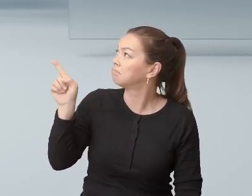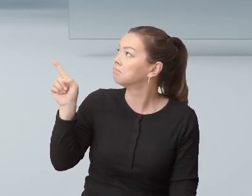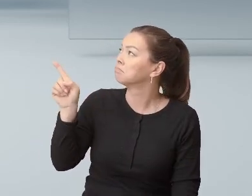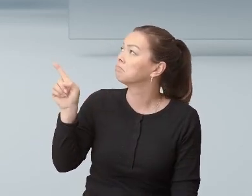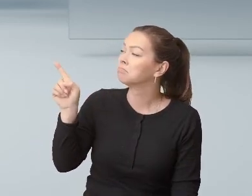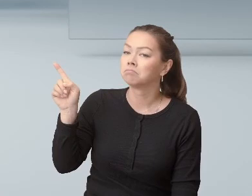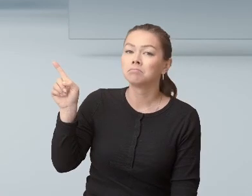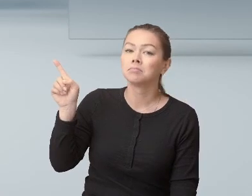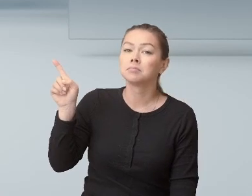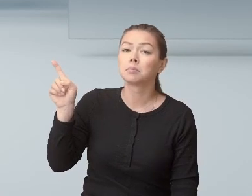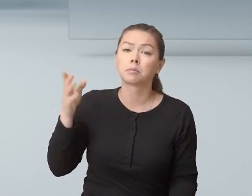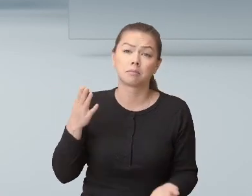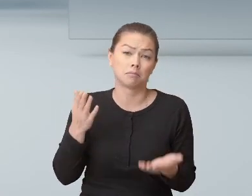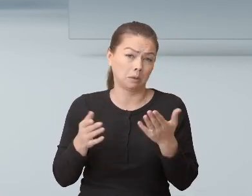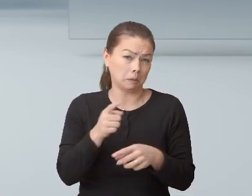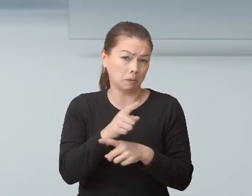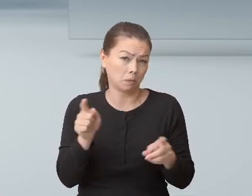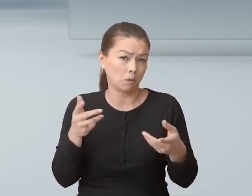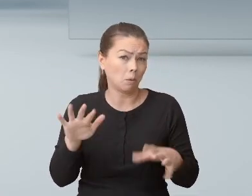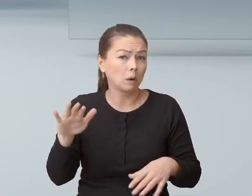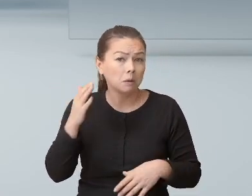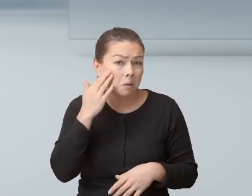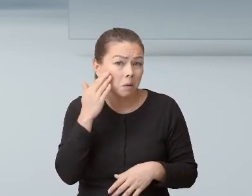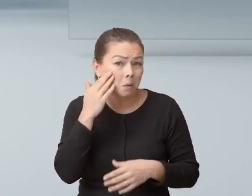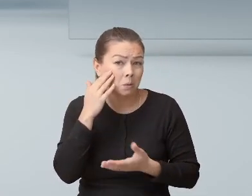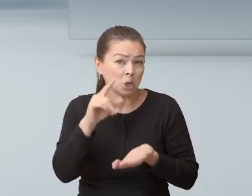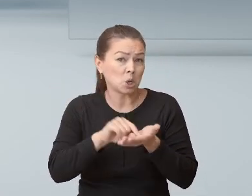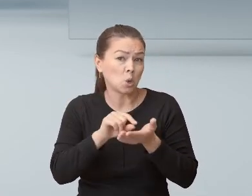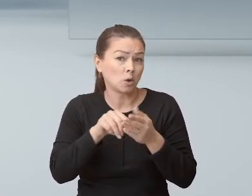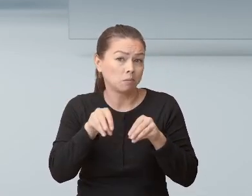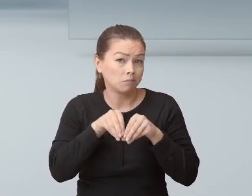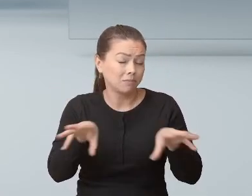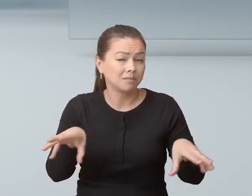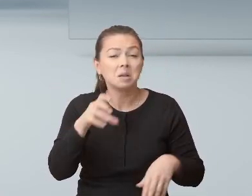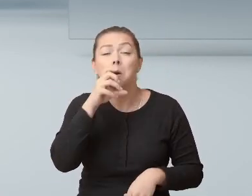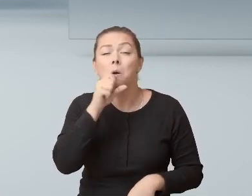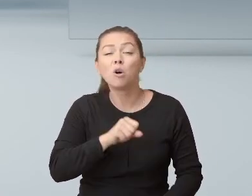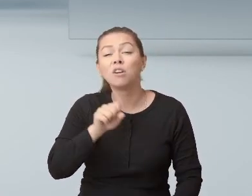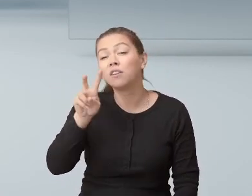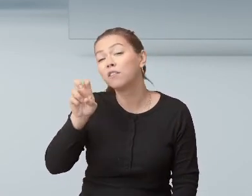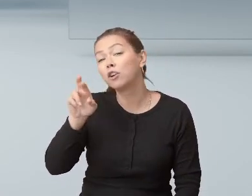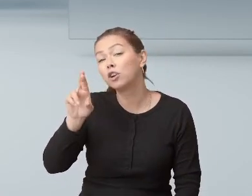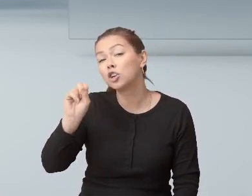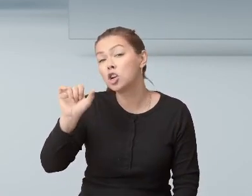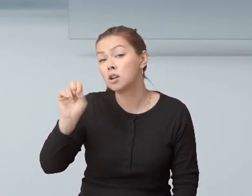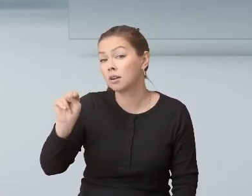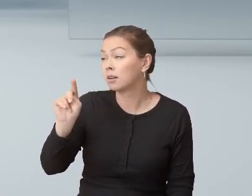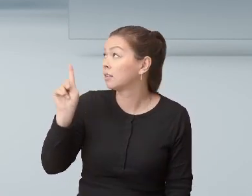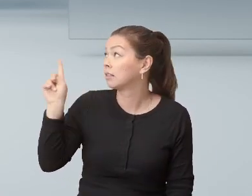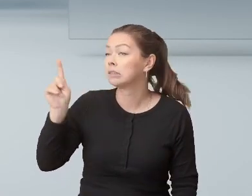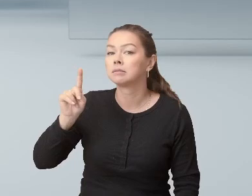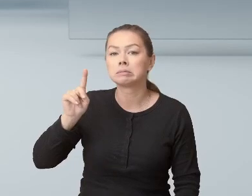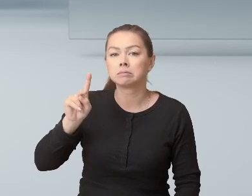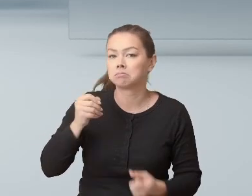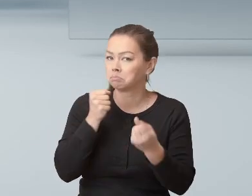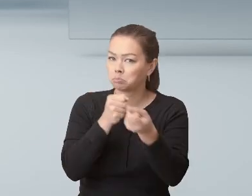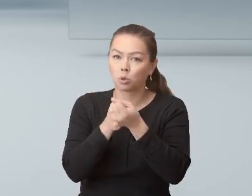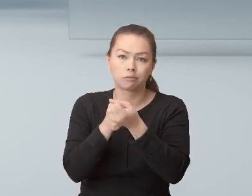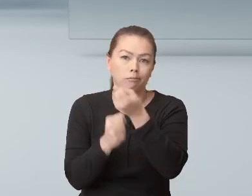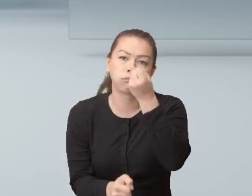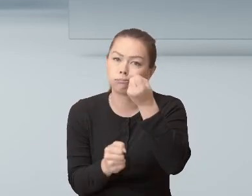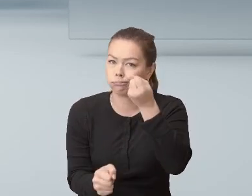a lot of these older versions, they're out of support already. And there's two definitions of support.